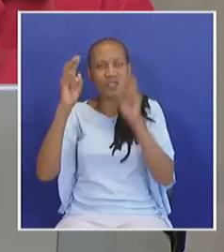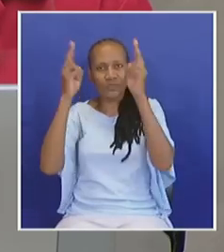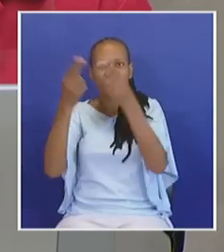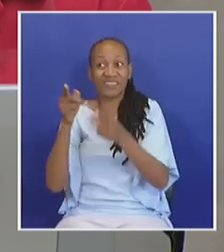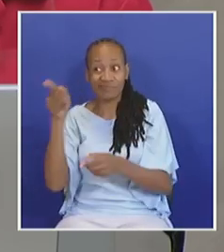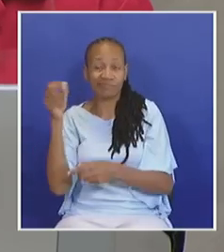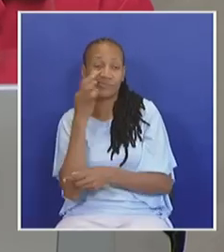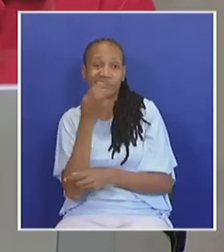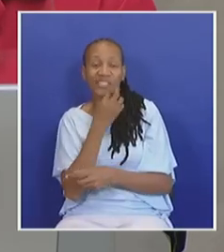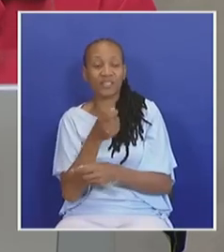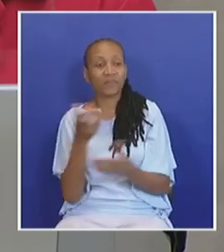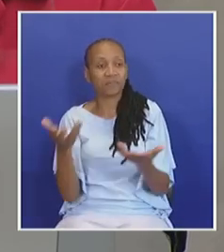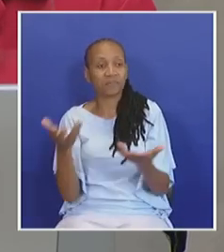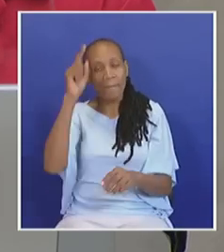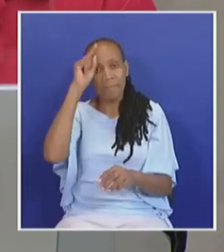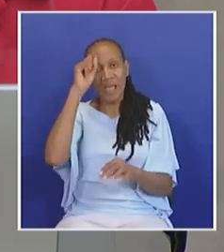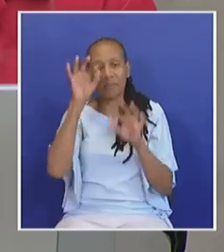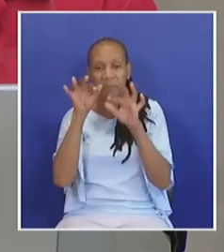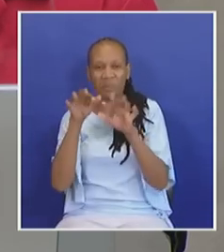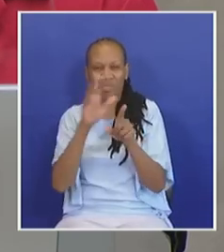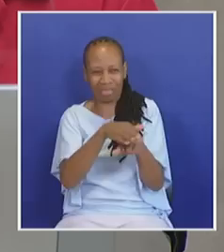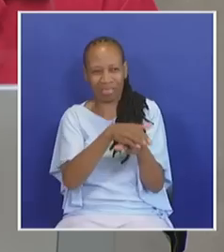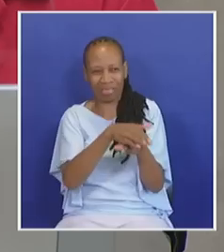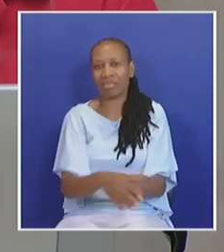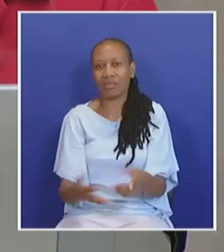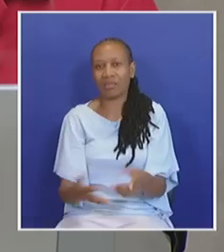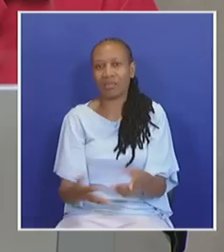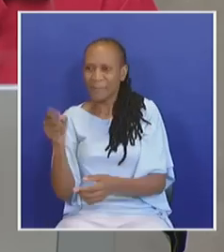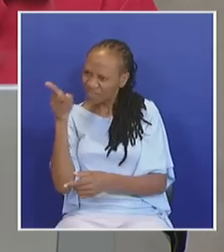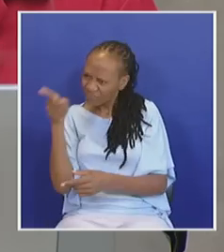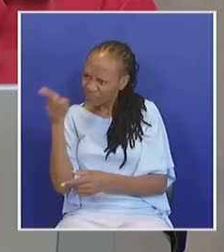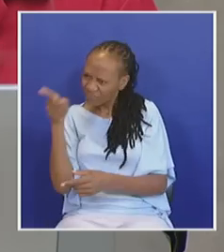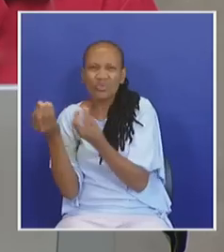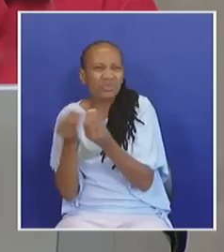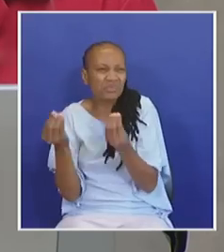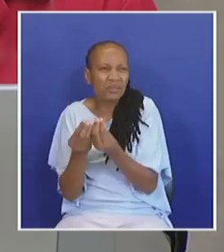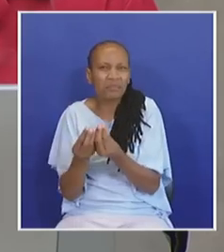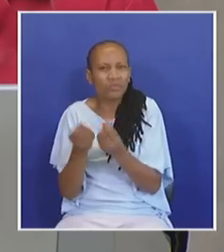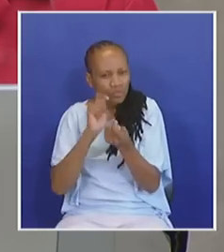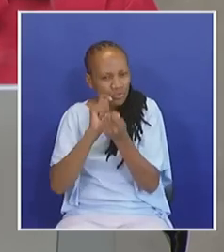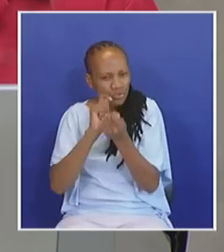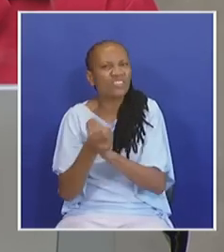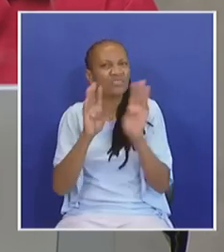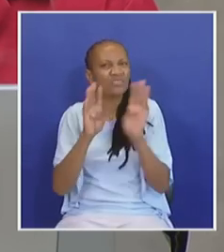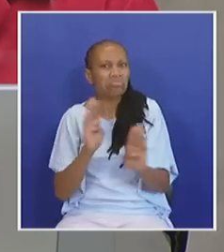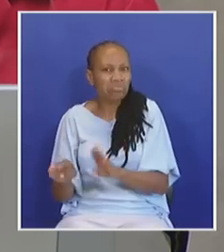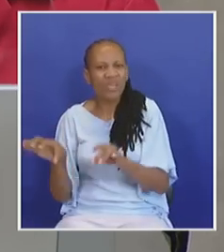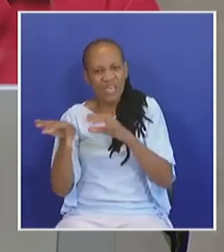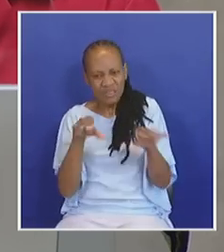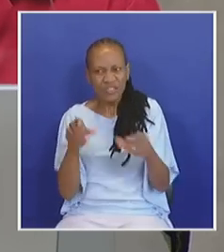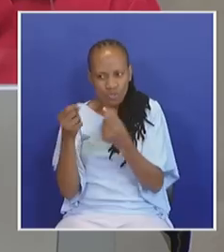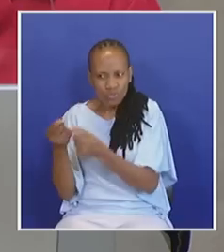condemn with his words black people, but has said and done nothing to condemn the actions of white students and their parents at